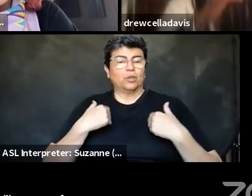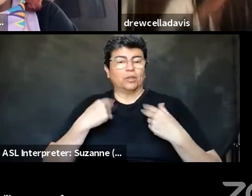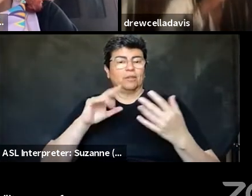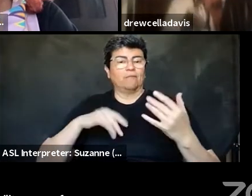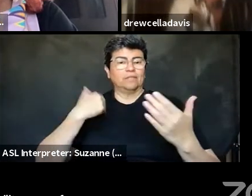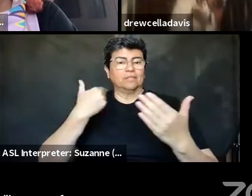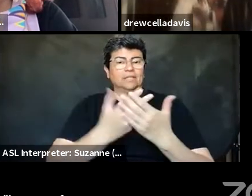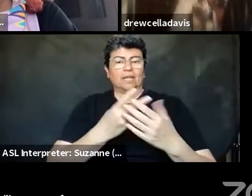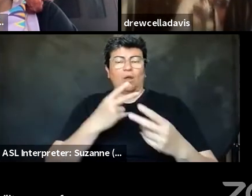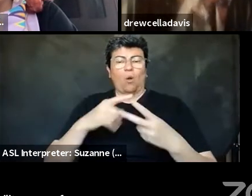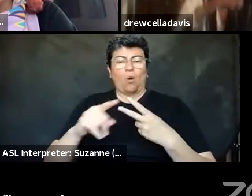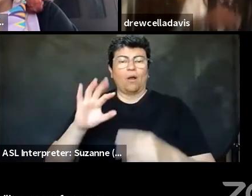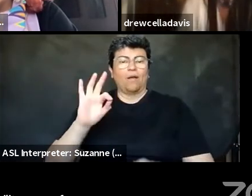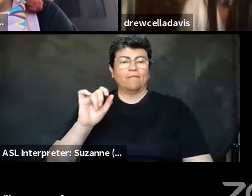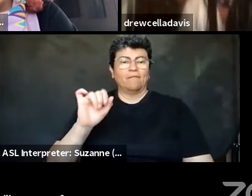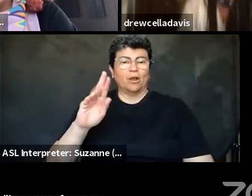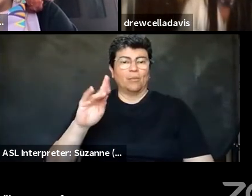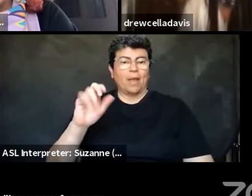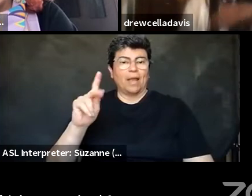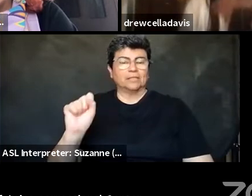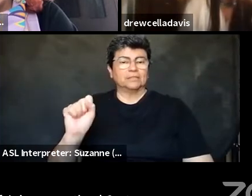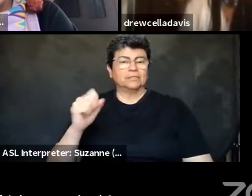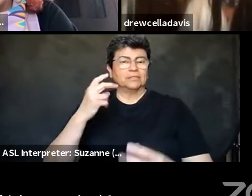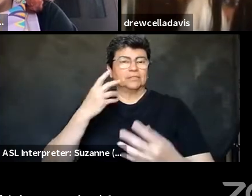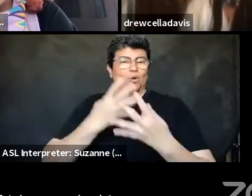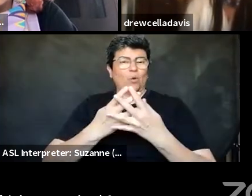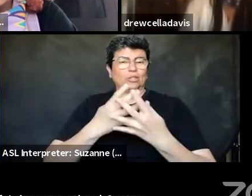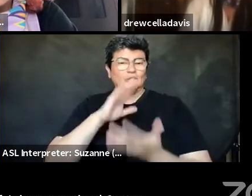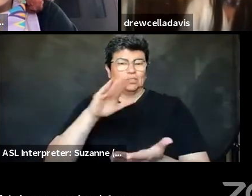Correctional Center, and to